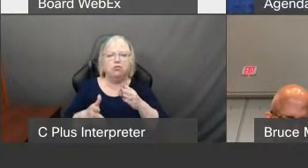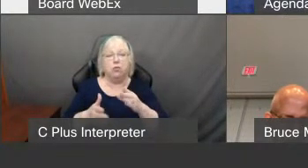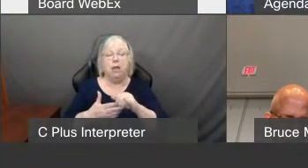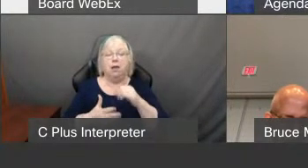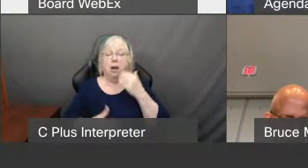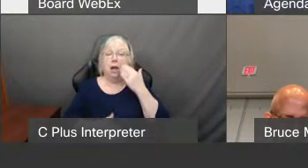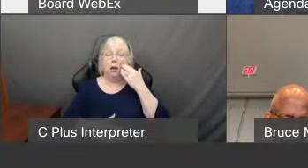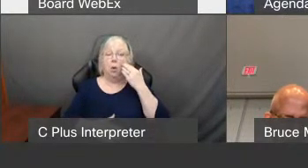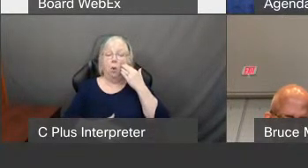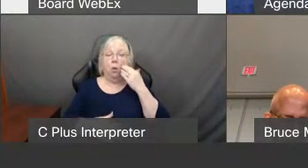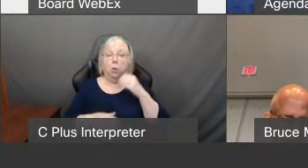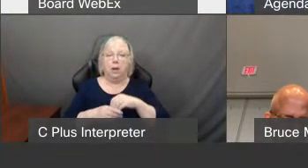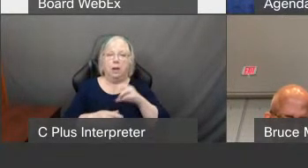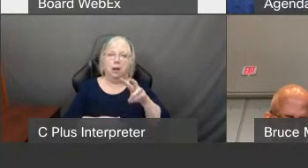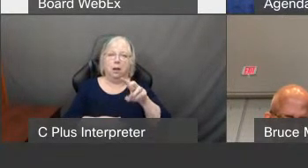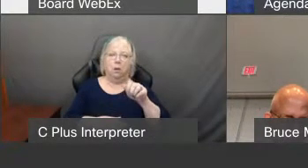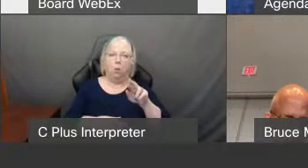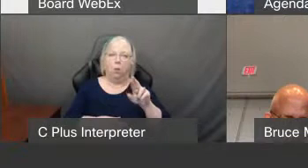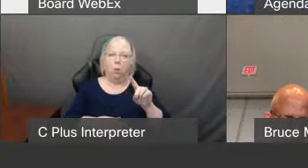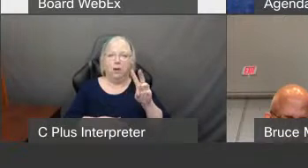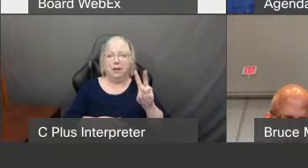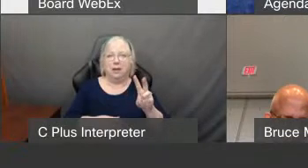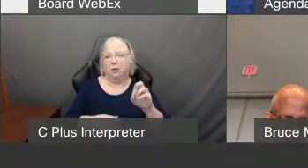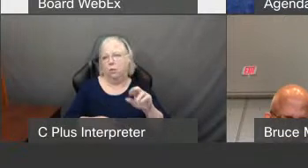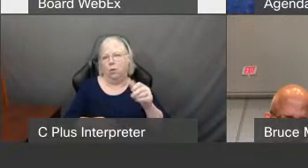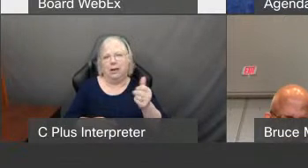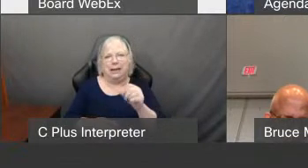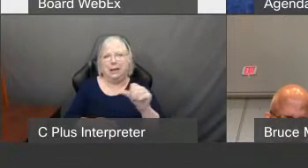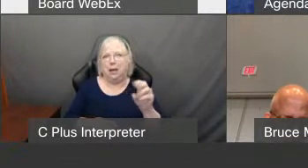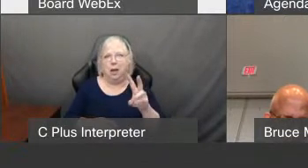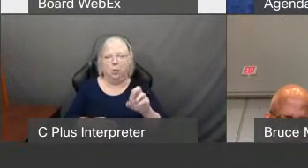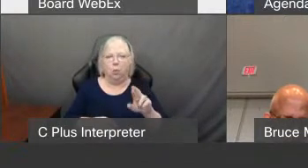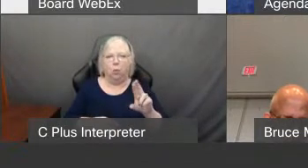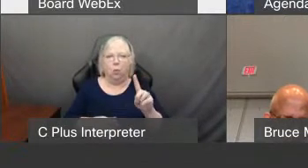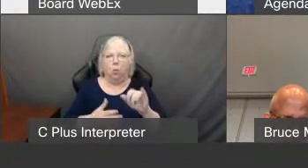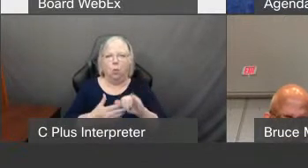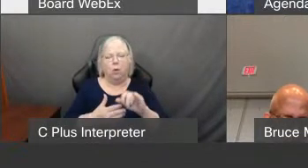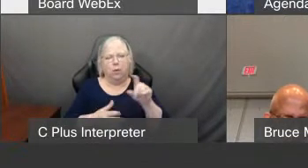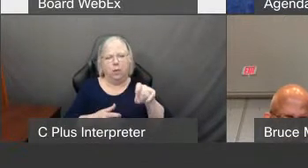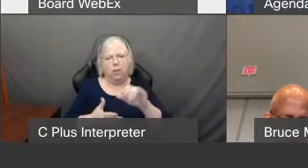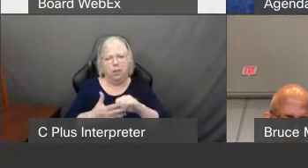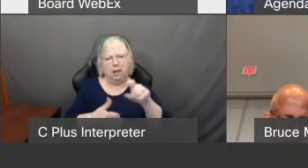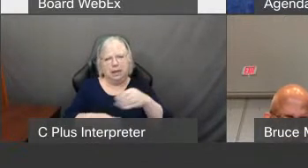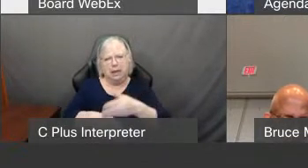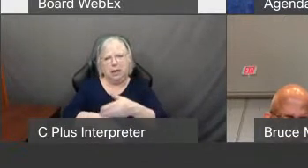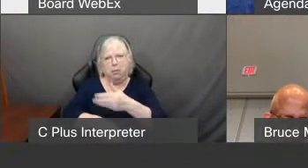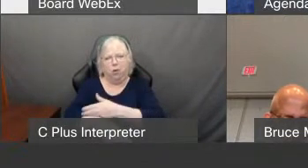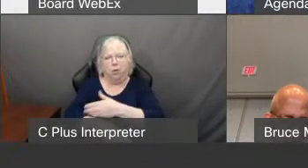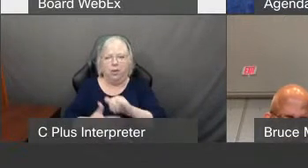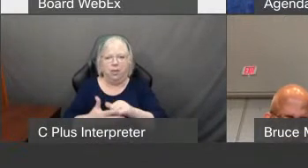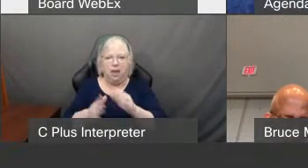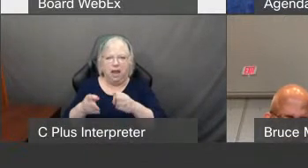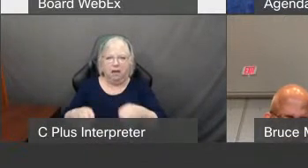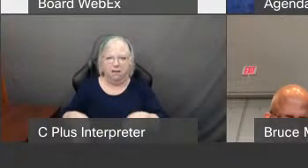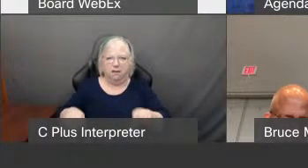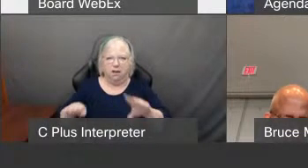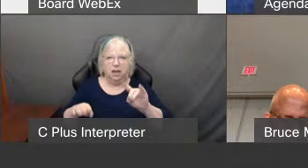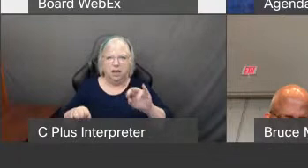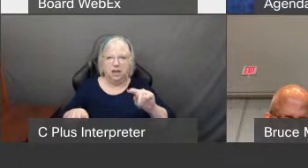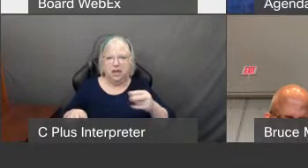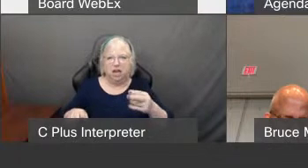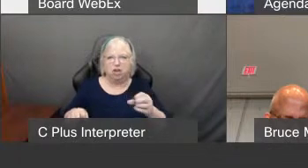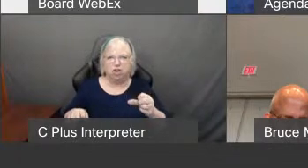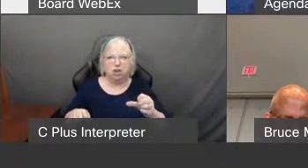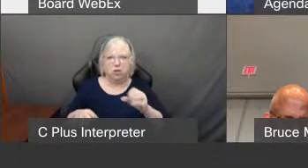know in Ward 6 or in any ward that need improvement, that got ditches and never have been